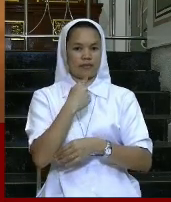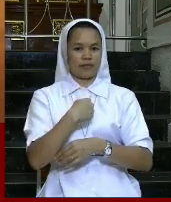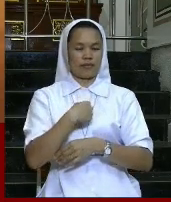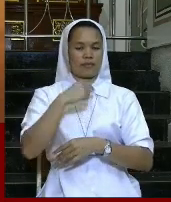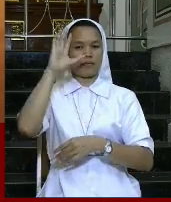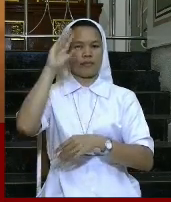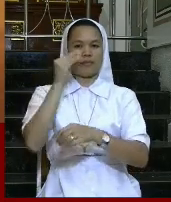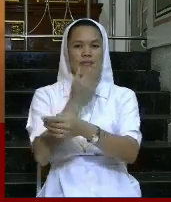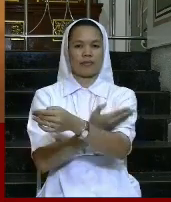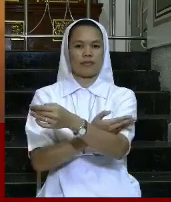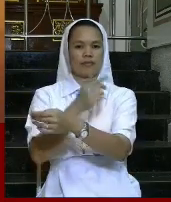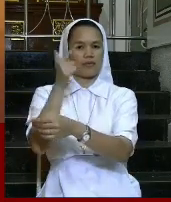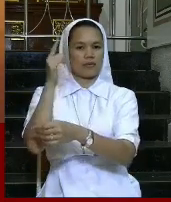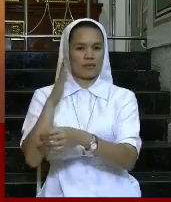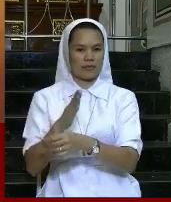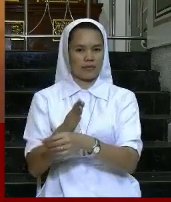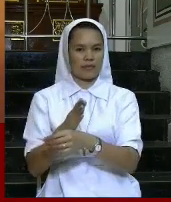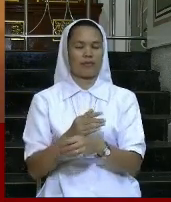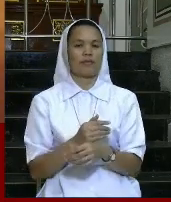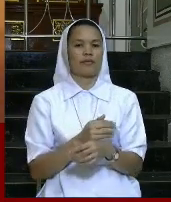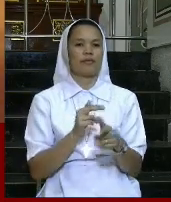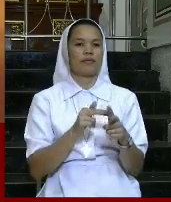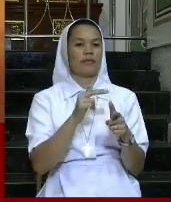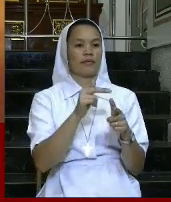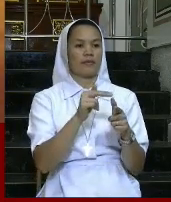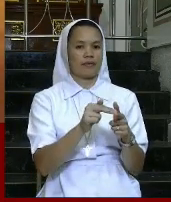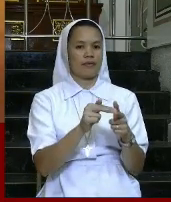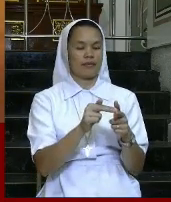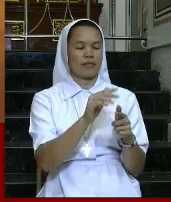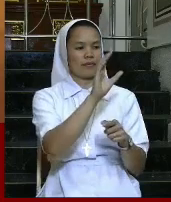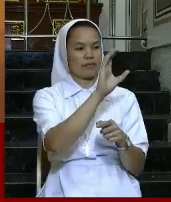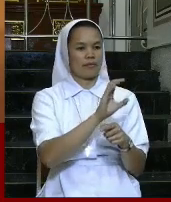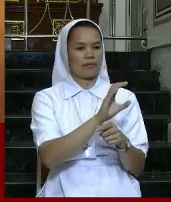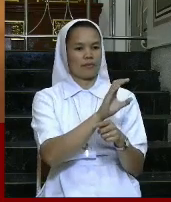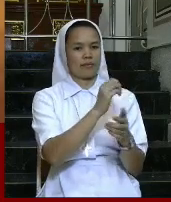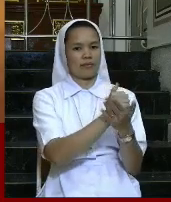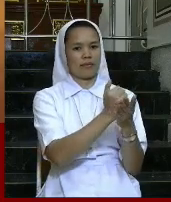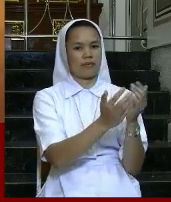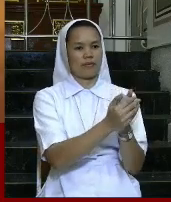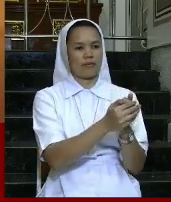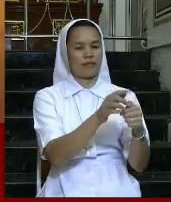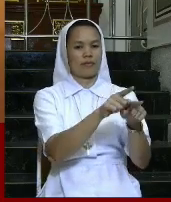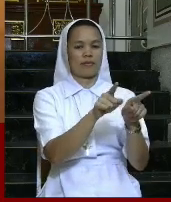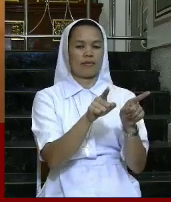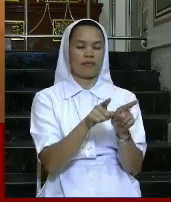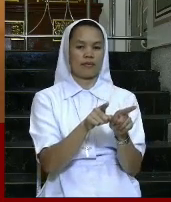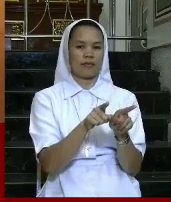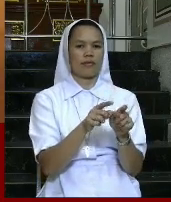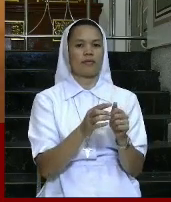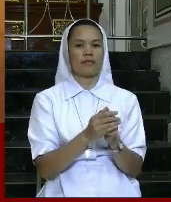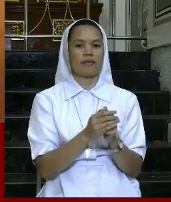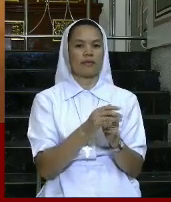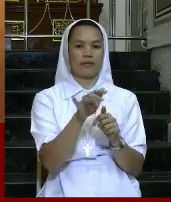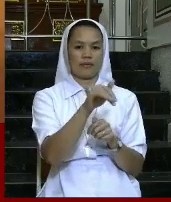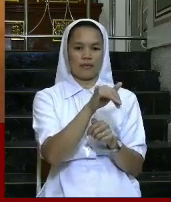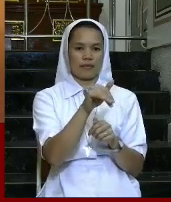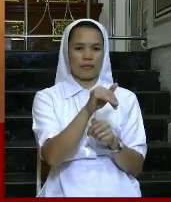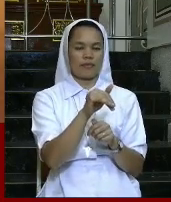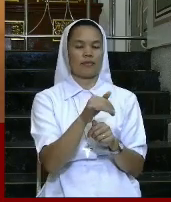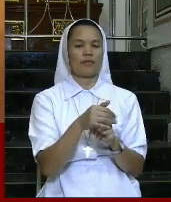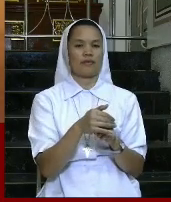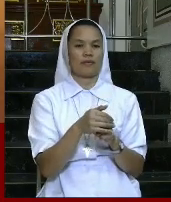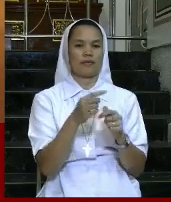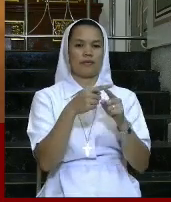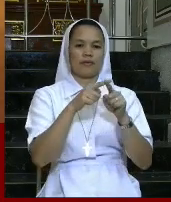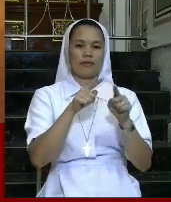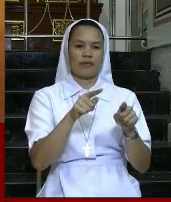of God. The revolutionaries who were crucified with him also kept abusing him in the same way from